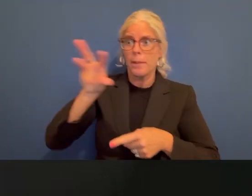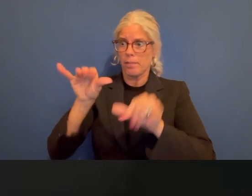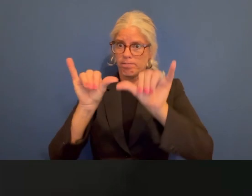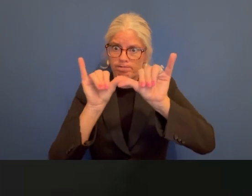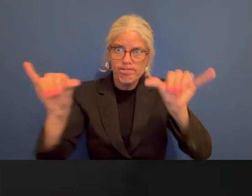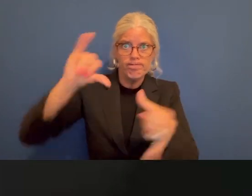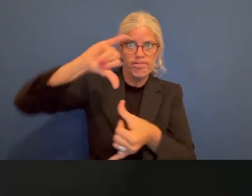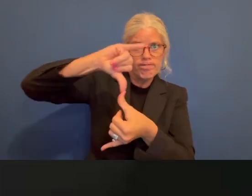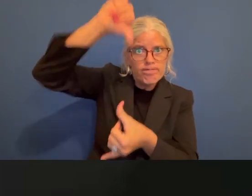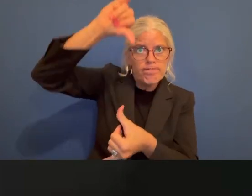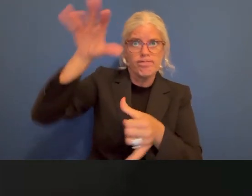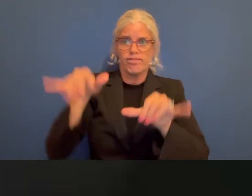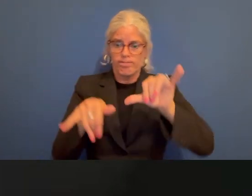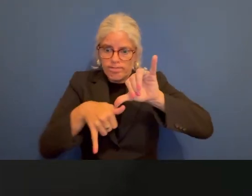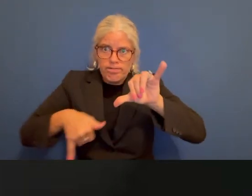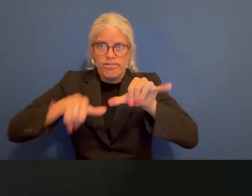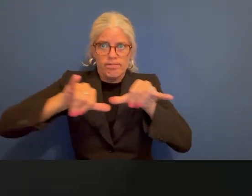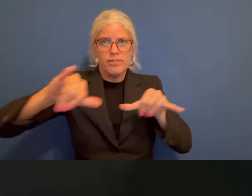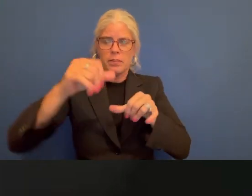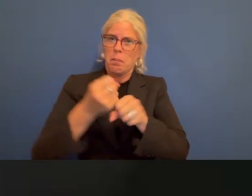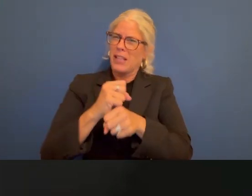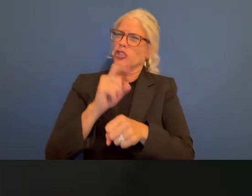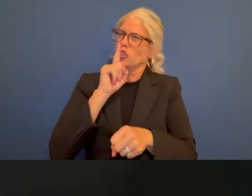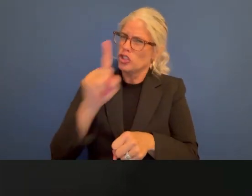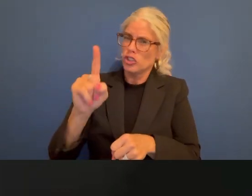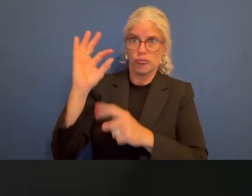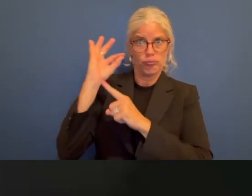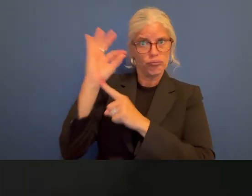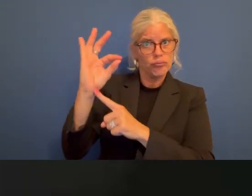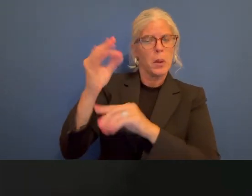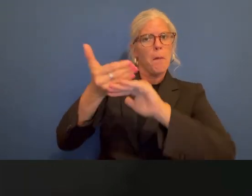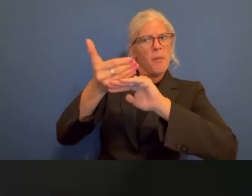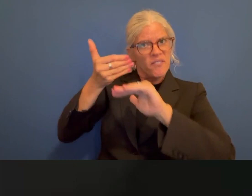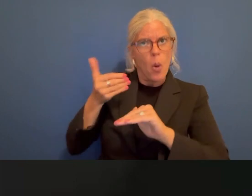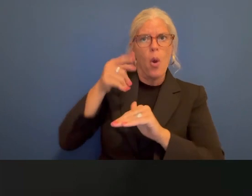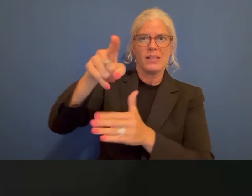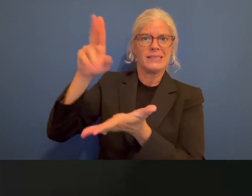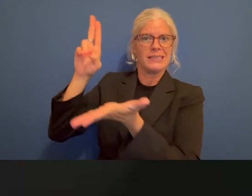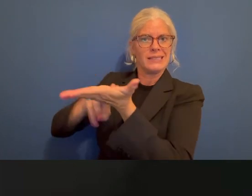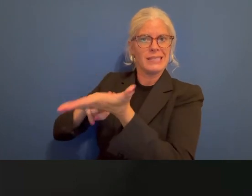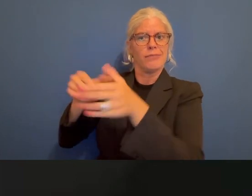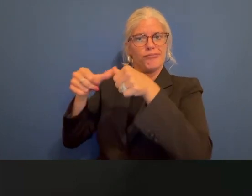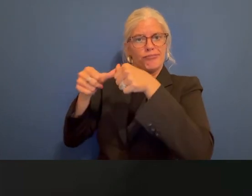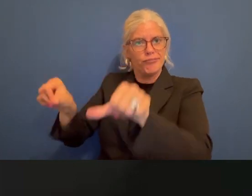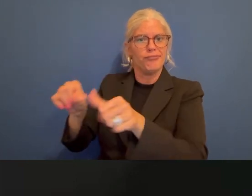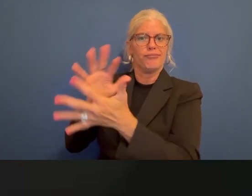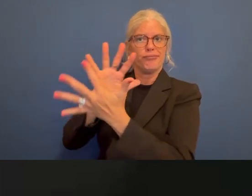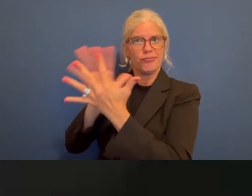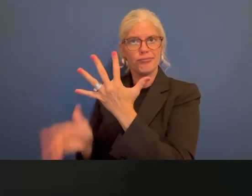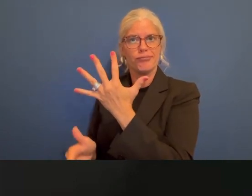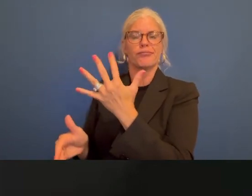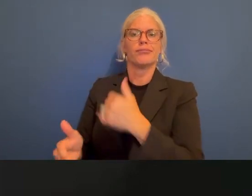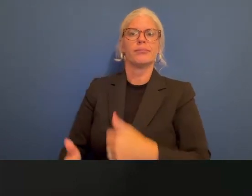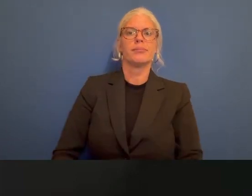they can't show you the unit in person, that is something that I've ran into, then demand that they show you a